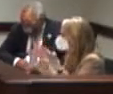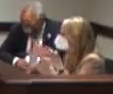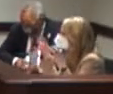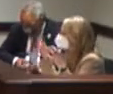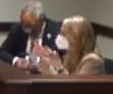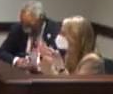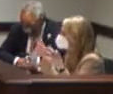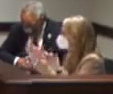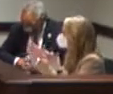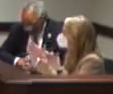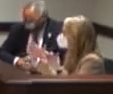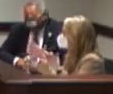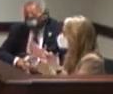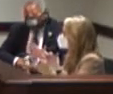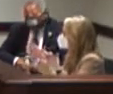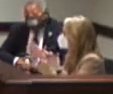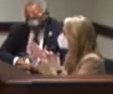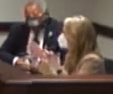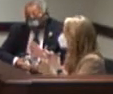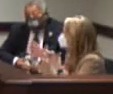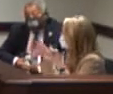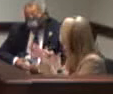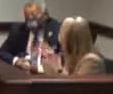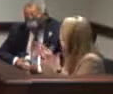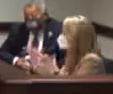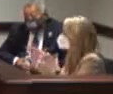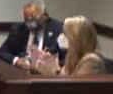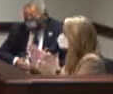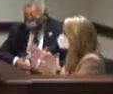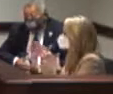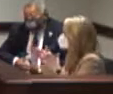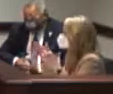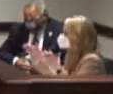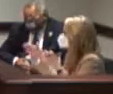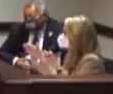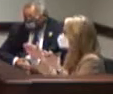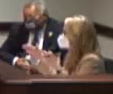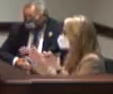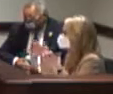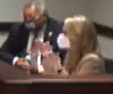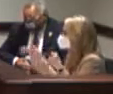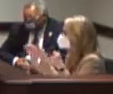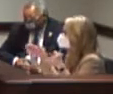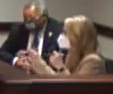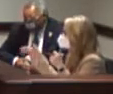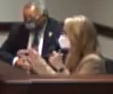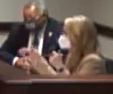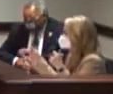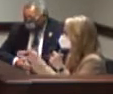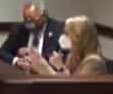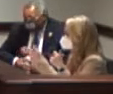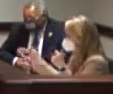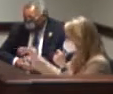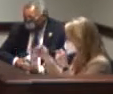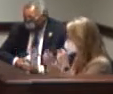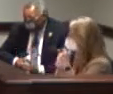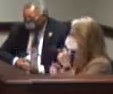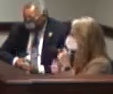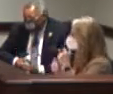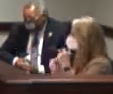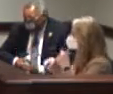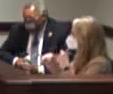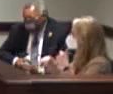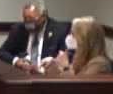larger overall goal of we're going to work over the next X number of years to achieve universal pre-K and then